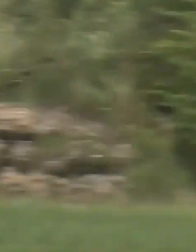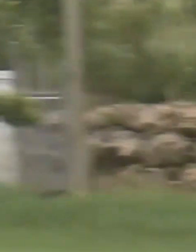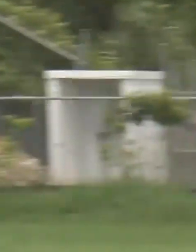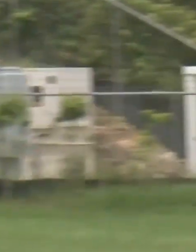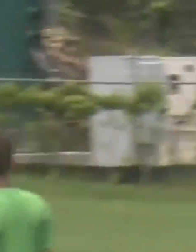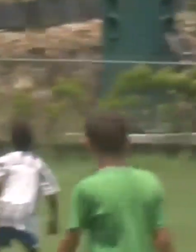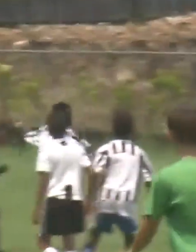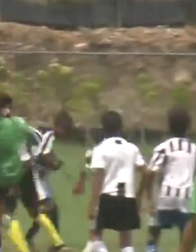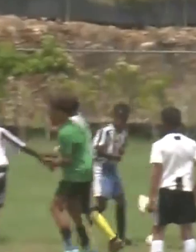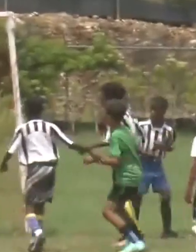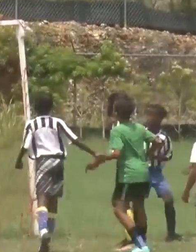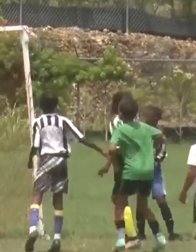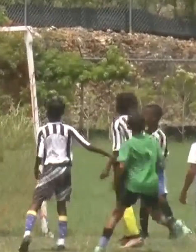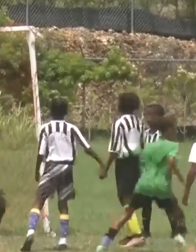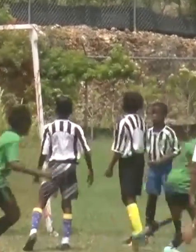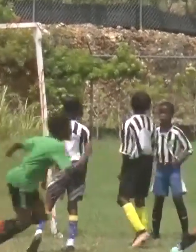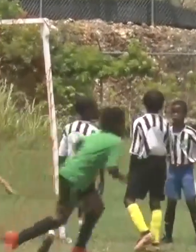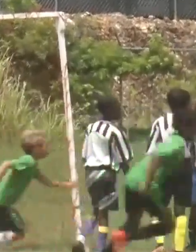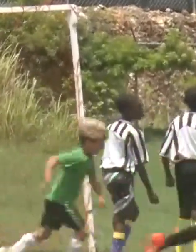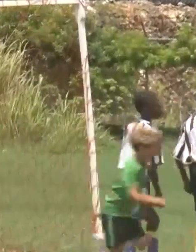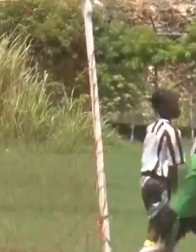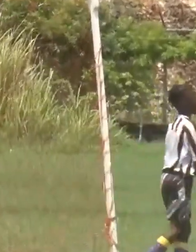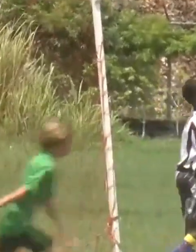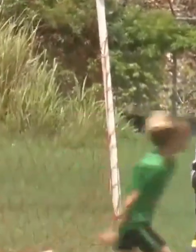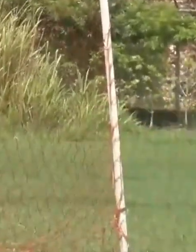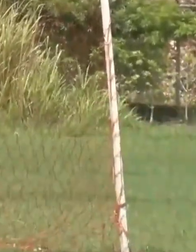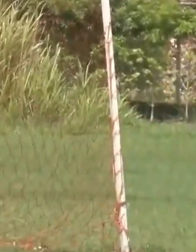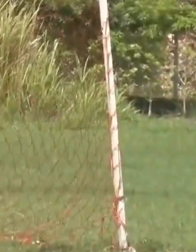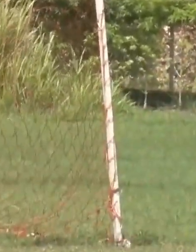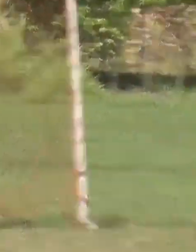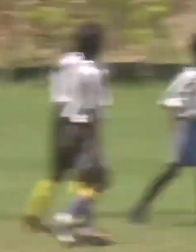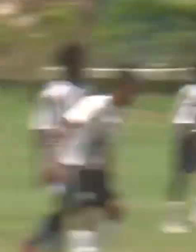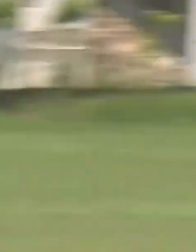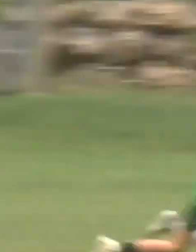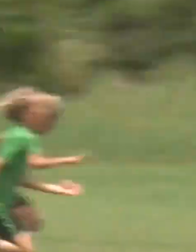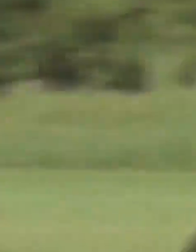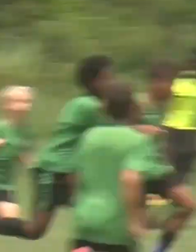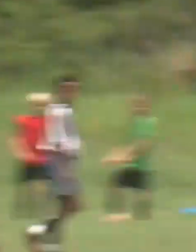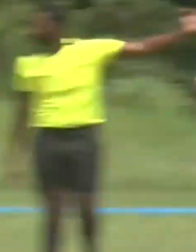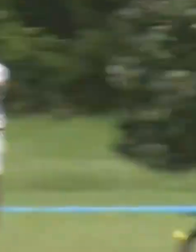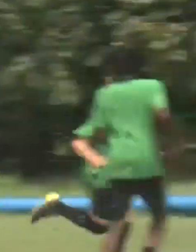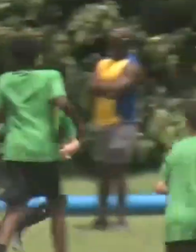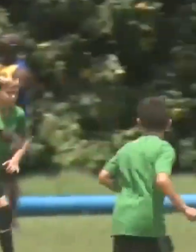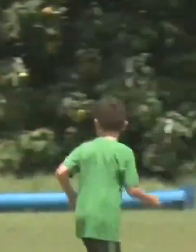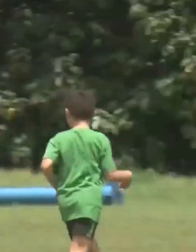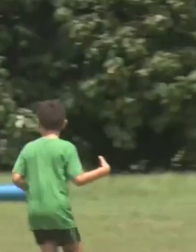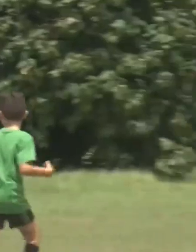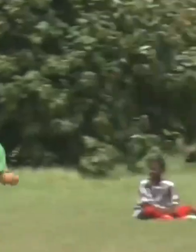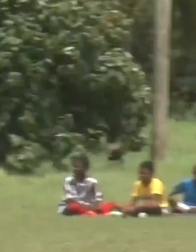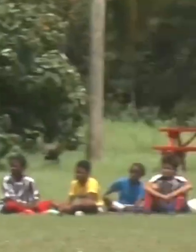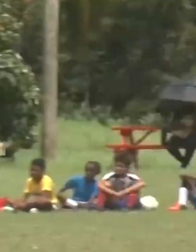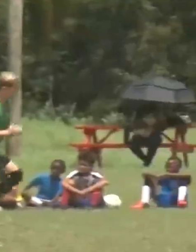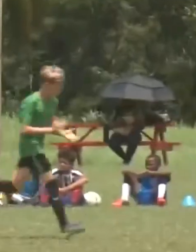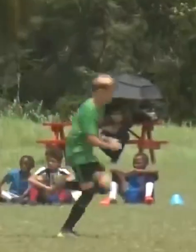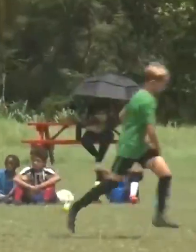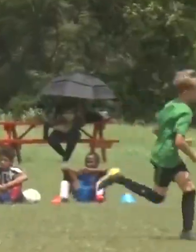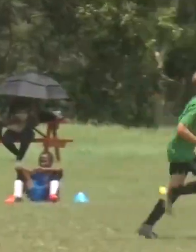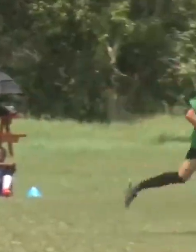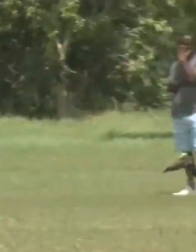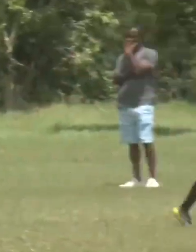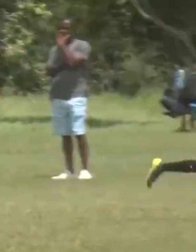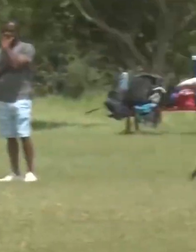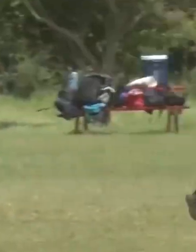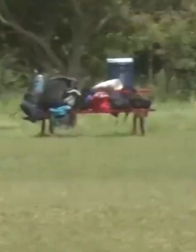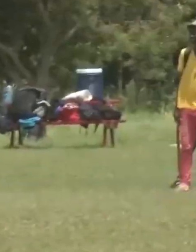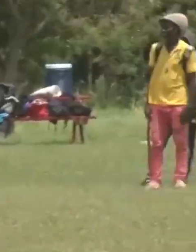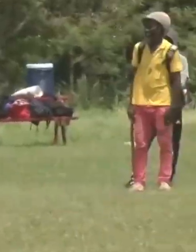be level. The corner kick comes in, and what looked like a lot of green jerseys saw Xander Angling being attributed the goal. St. Winifred's now make it a